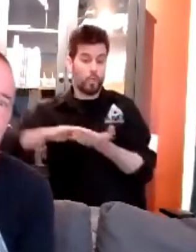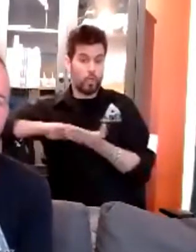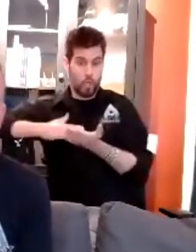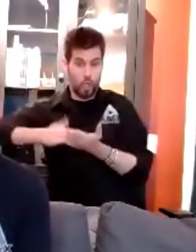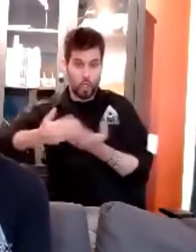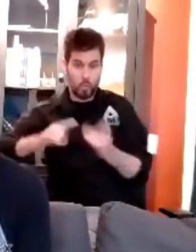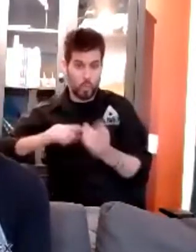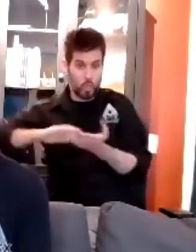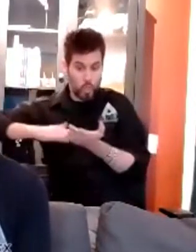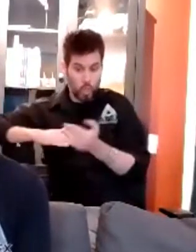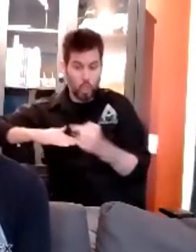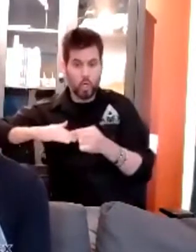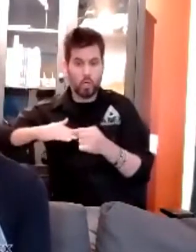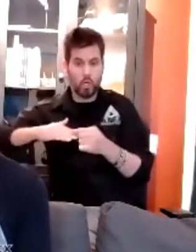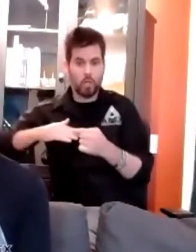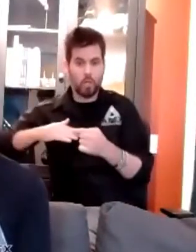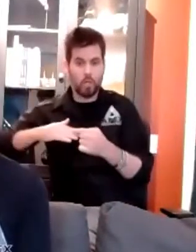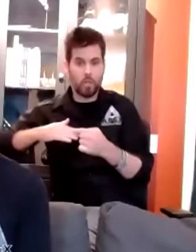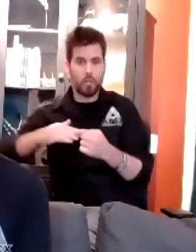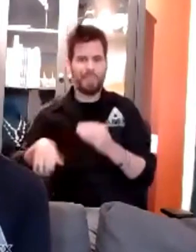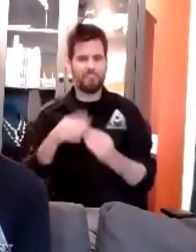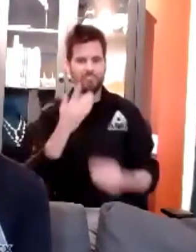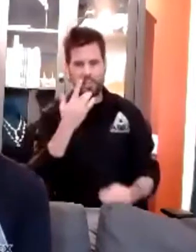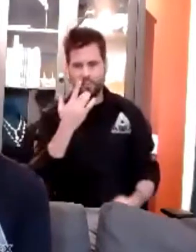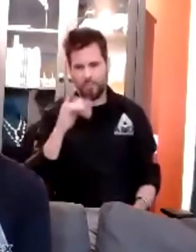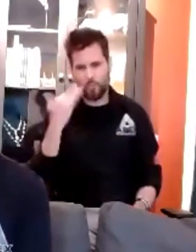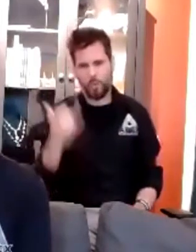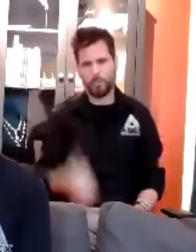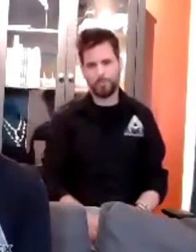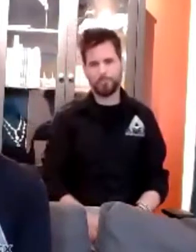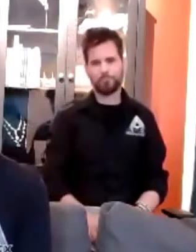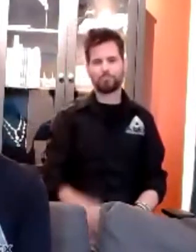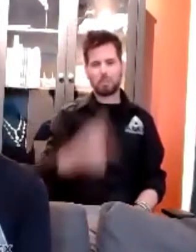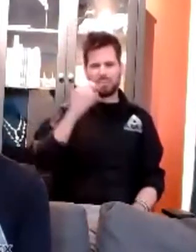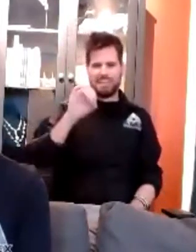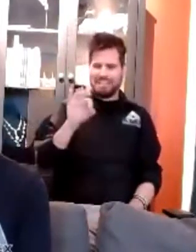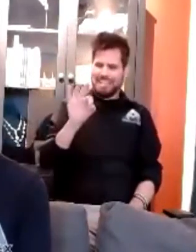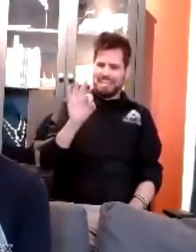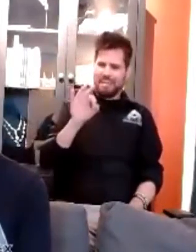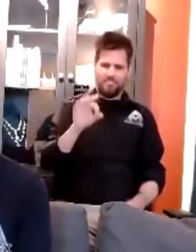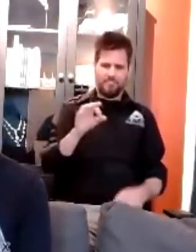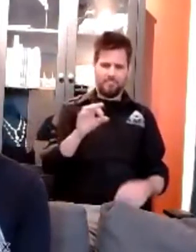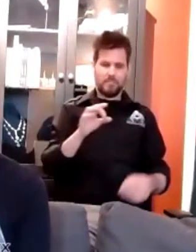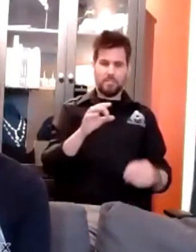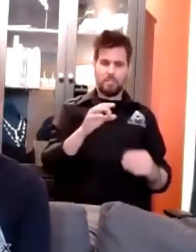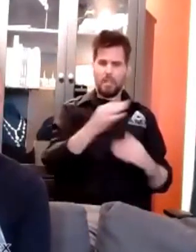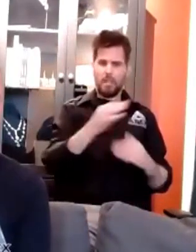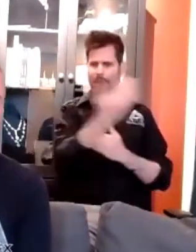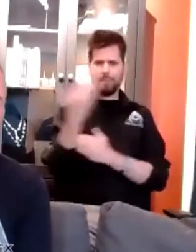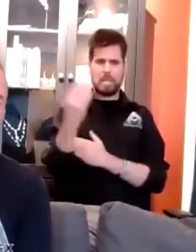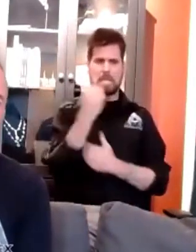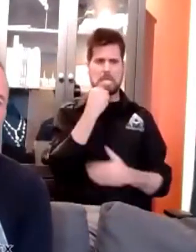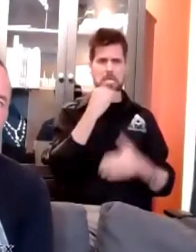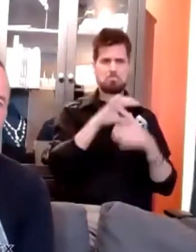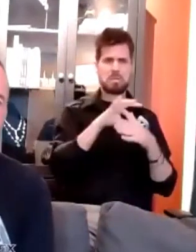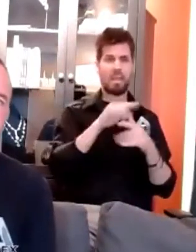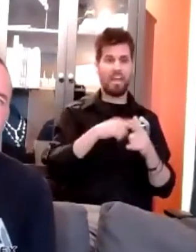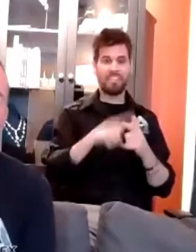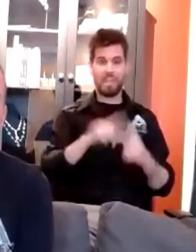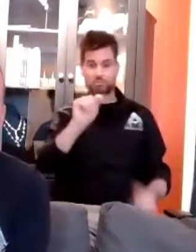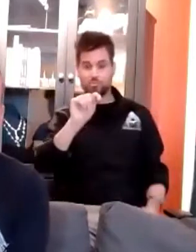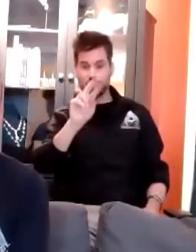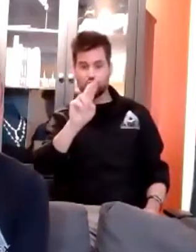basically. I see, because they would look at it as a meal versus, I'm just getting in more breakfast versus I'm getting something